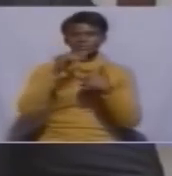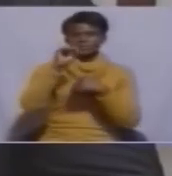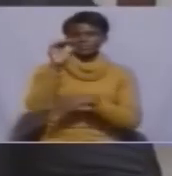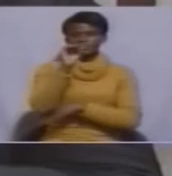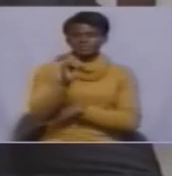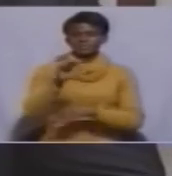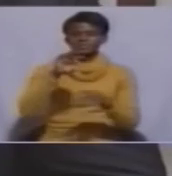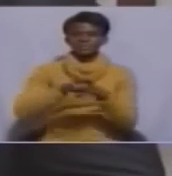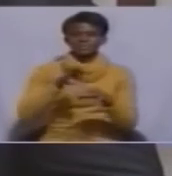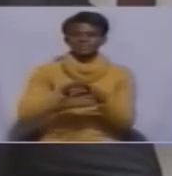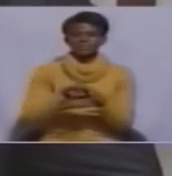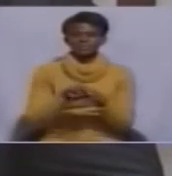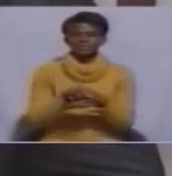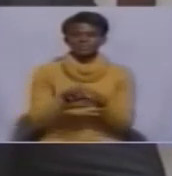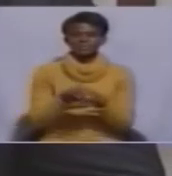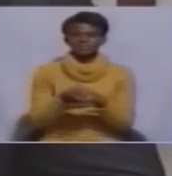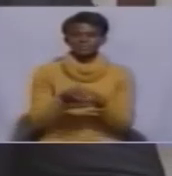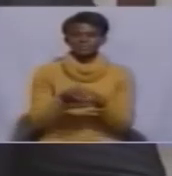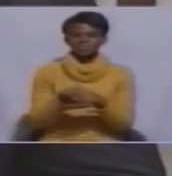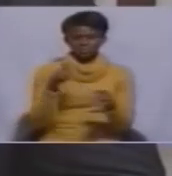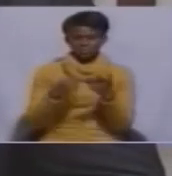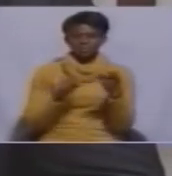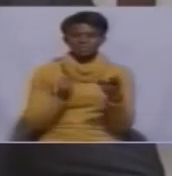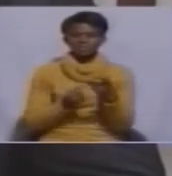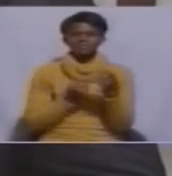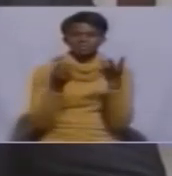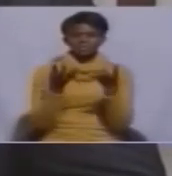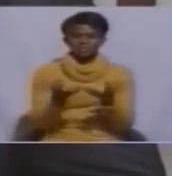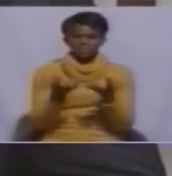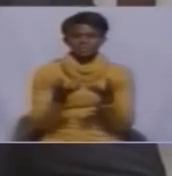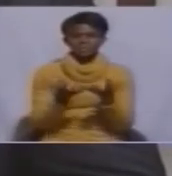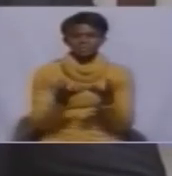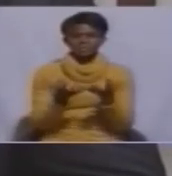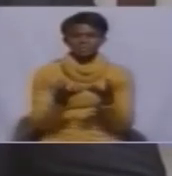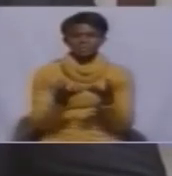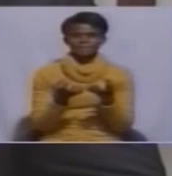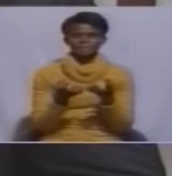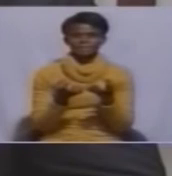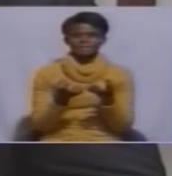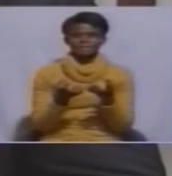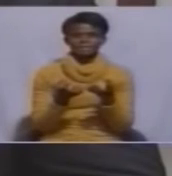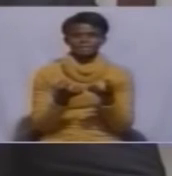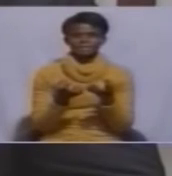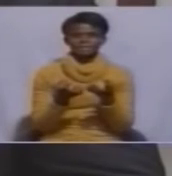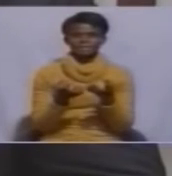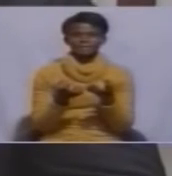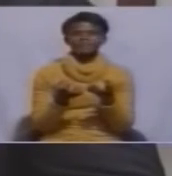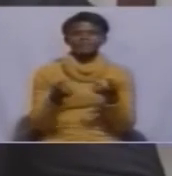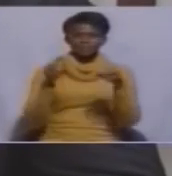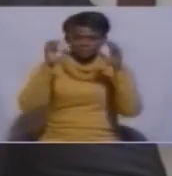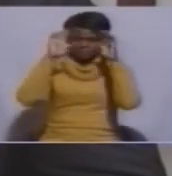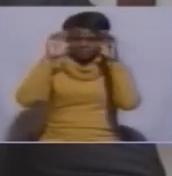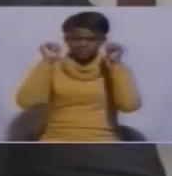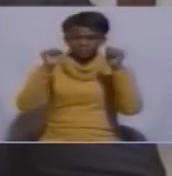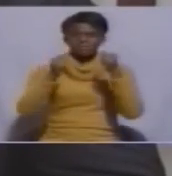votes, over 50% of the vote cast. What we are looking at there is legitimacy. If we will no longer have a president who